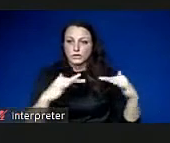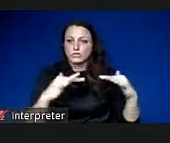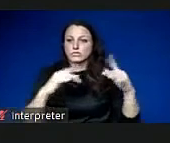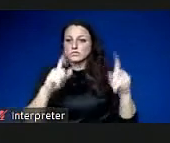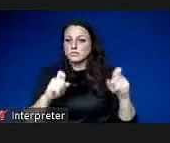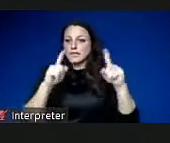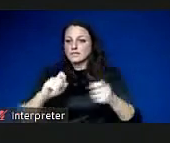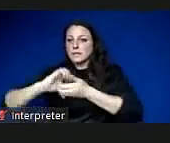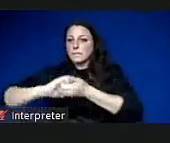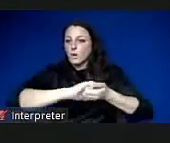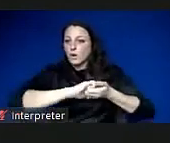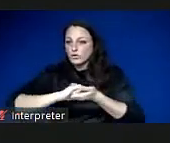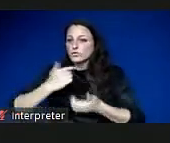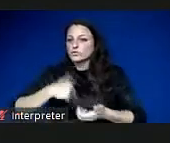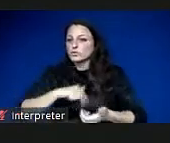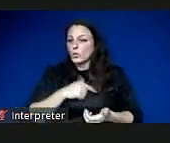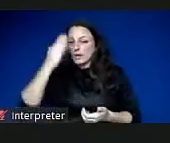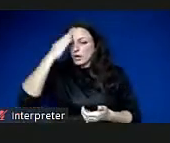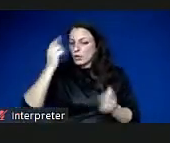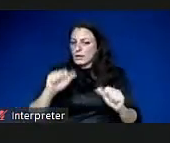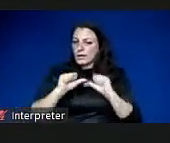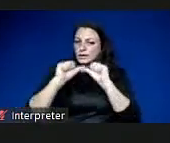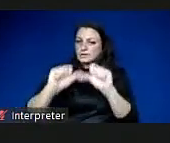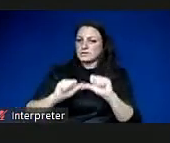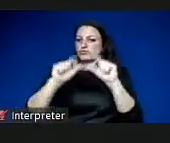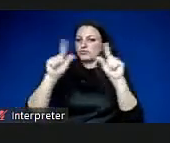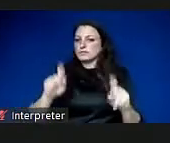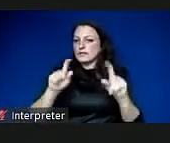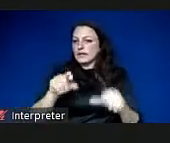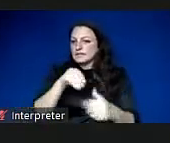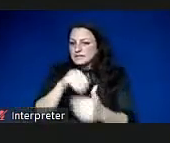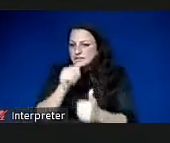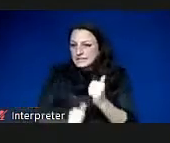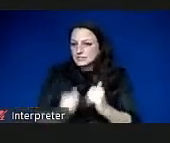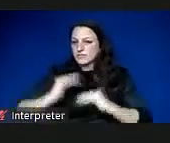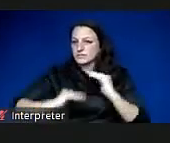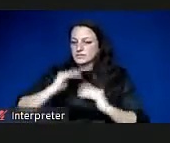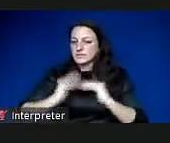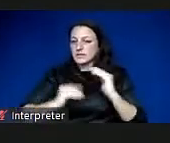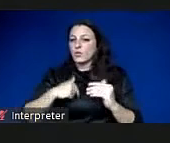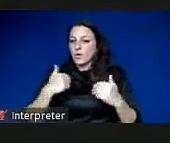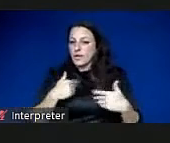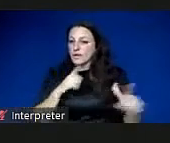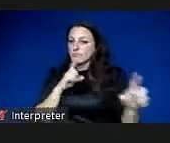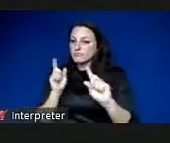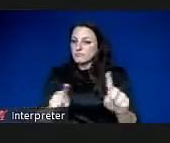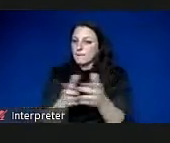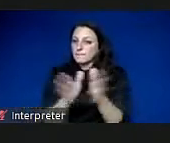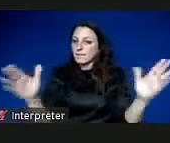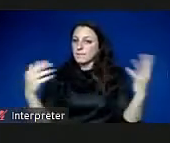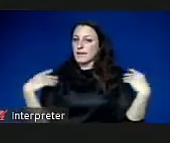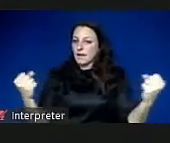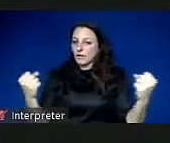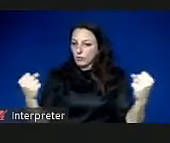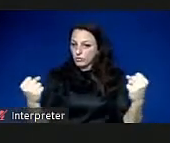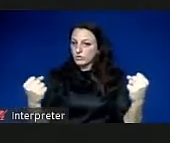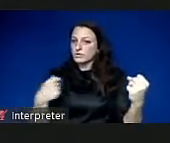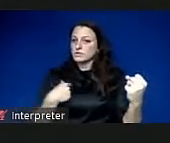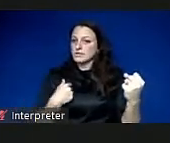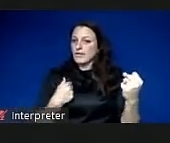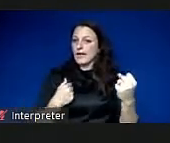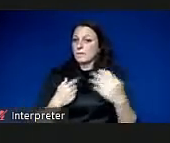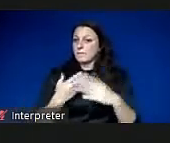ensure that we could resume testing in these facilities. We had issued a public health order to make surveillance testing